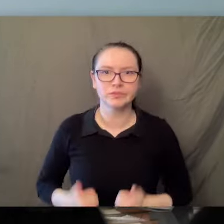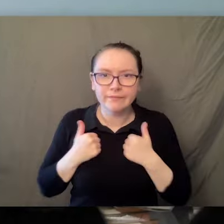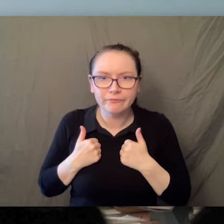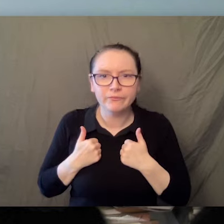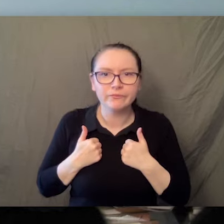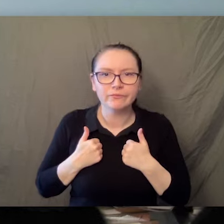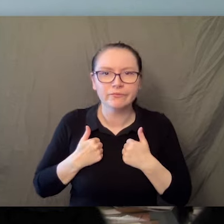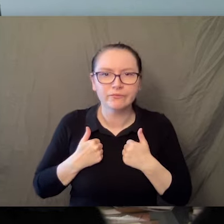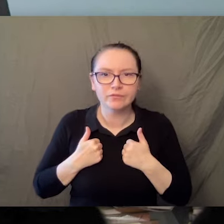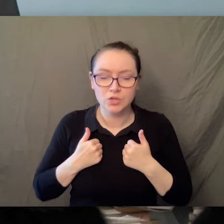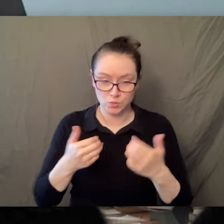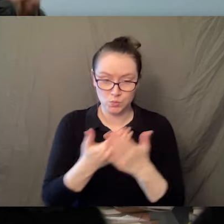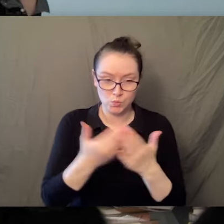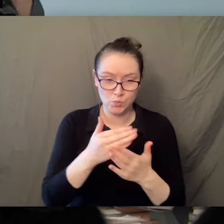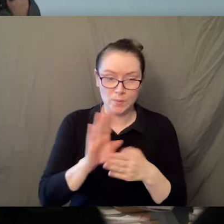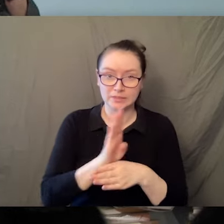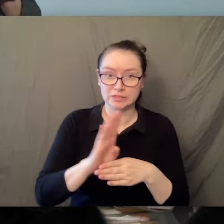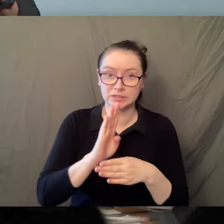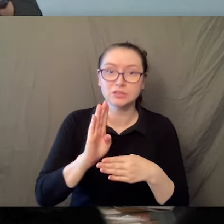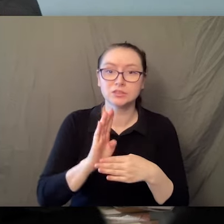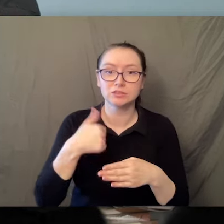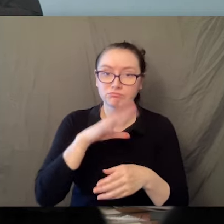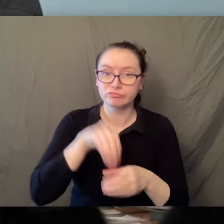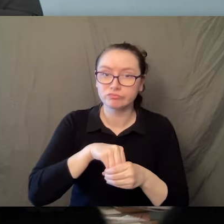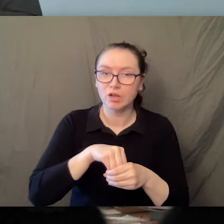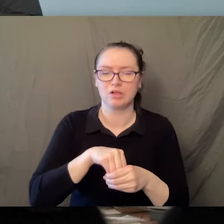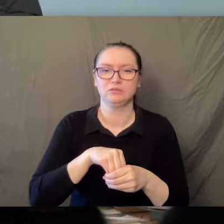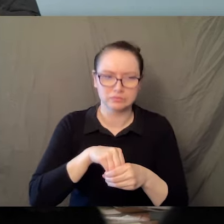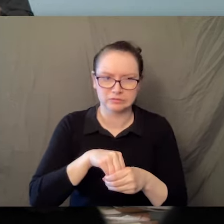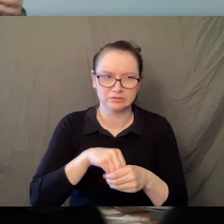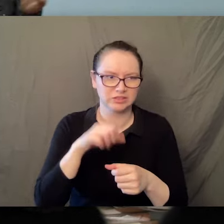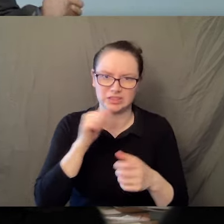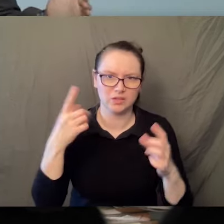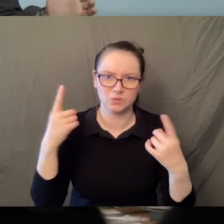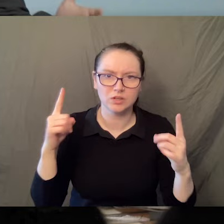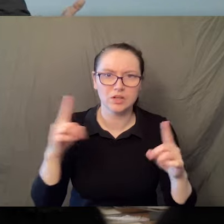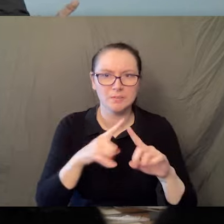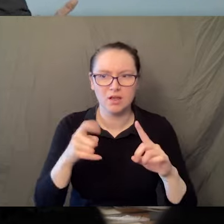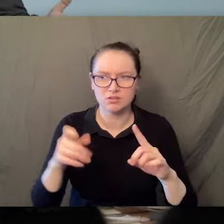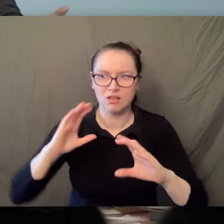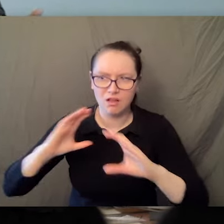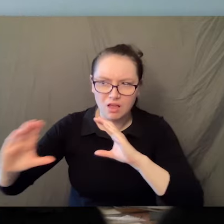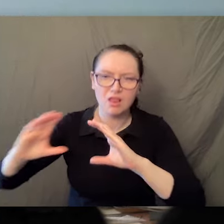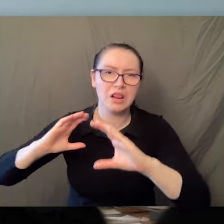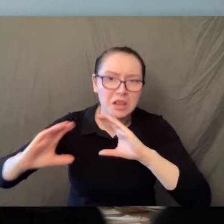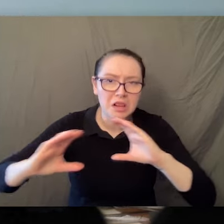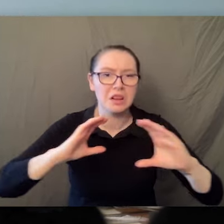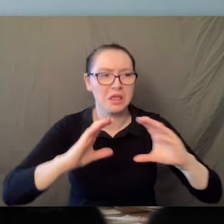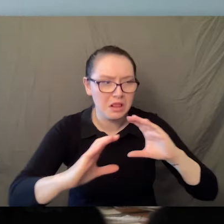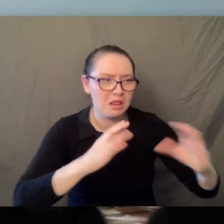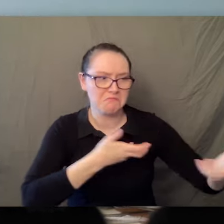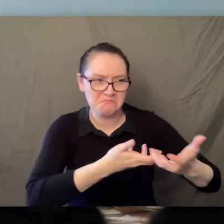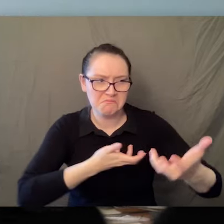survive. A couple years into that first business, it was clear it wasn't working. In fact, I was keeping it afloat by consulting to space